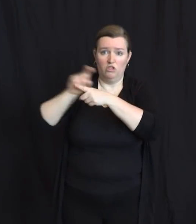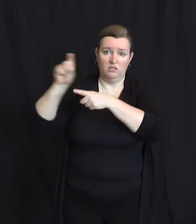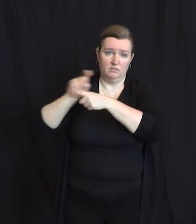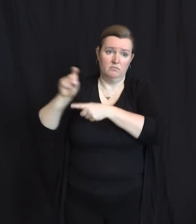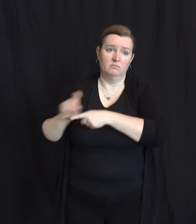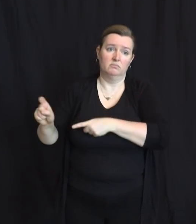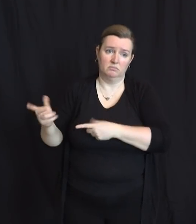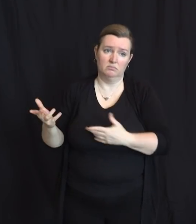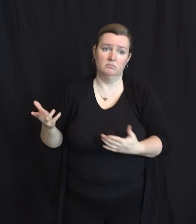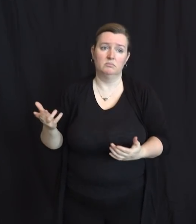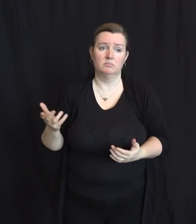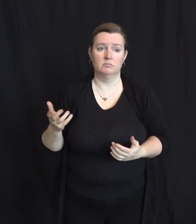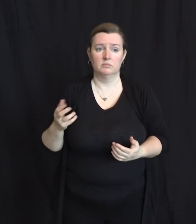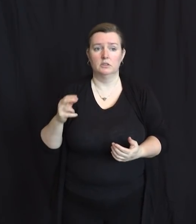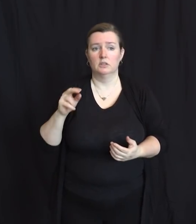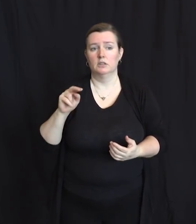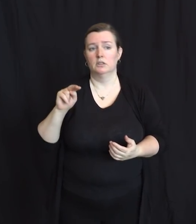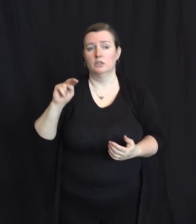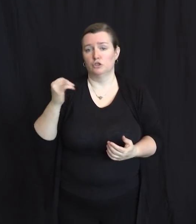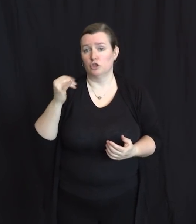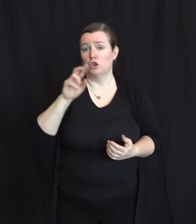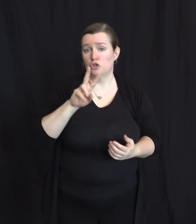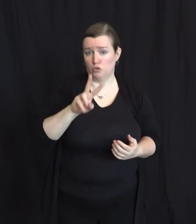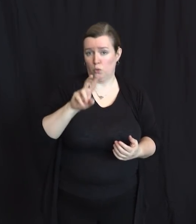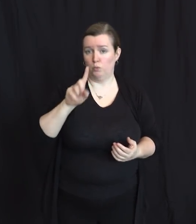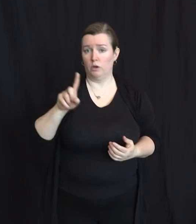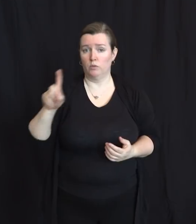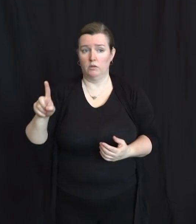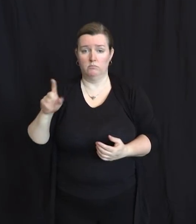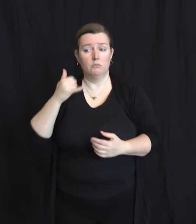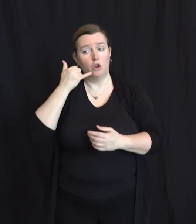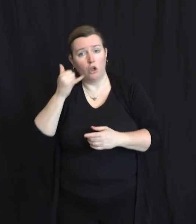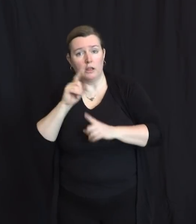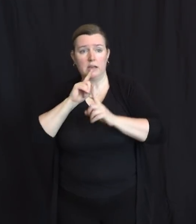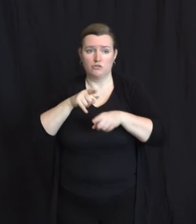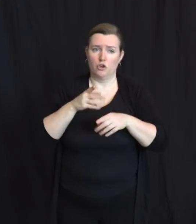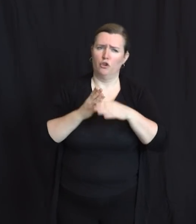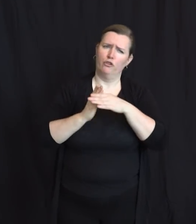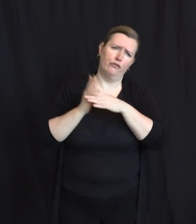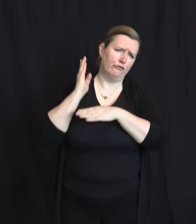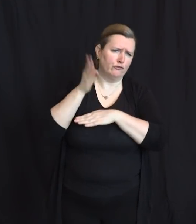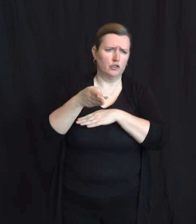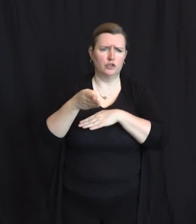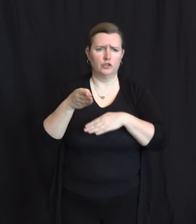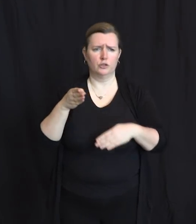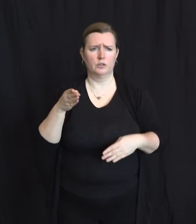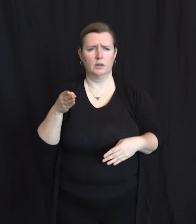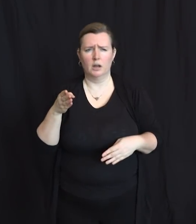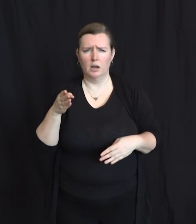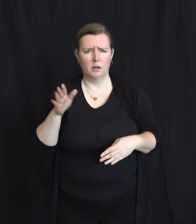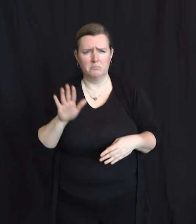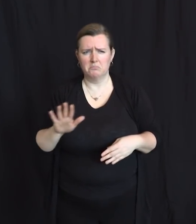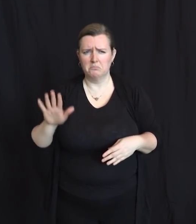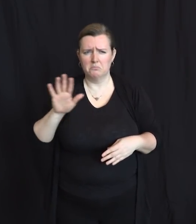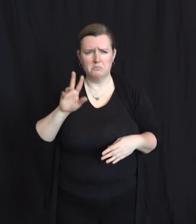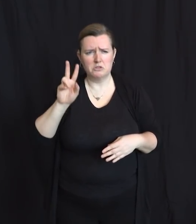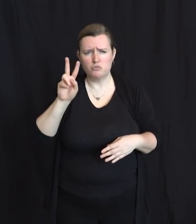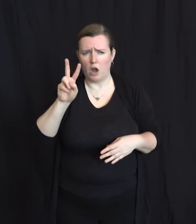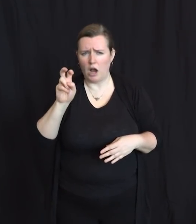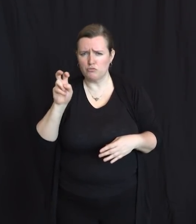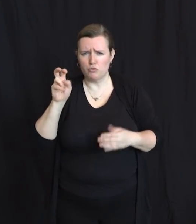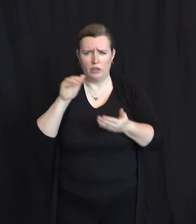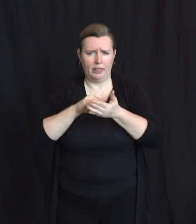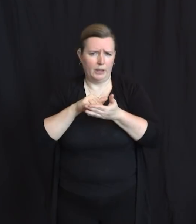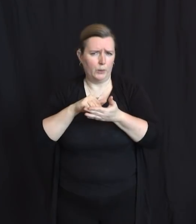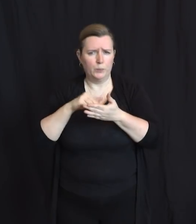NJ211 has answered more than 15,000 calls from residents seeking general information. These continue to be excellent resources